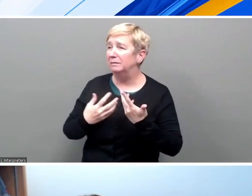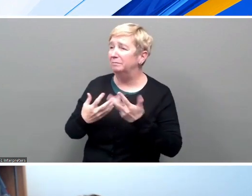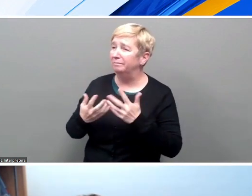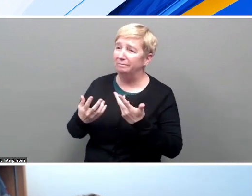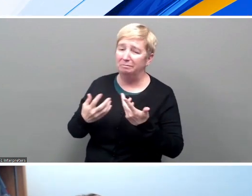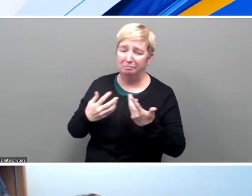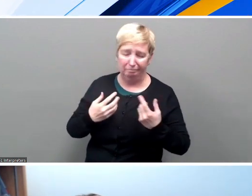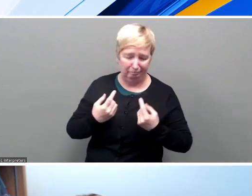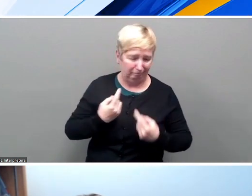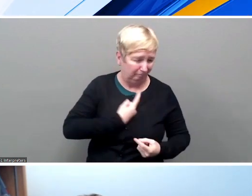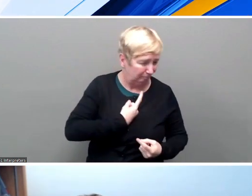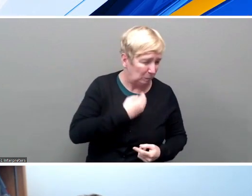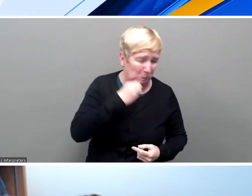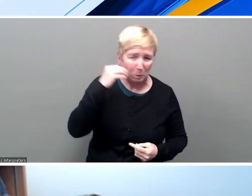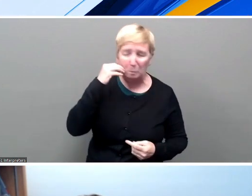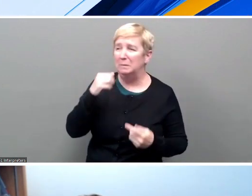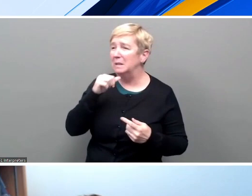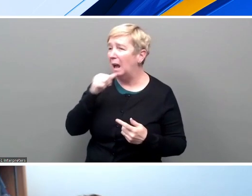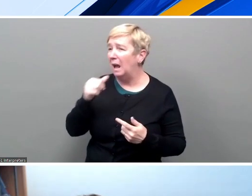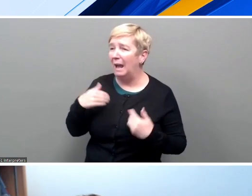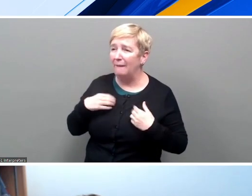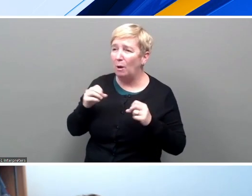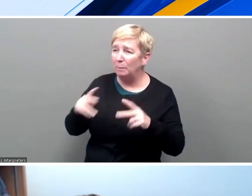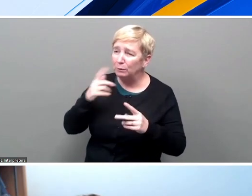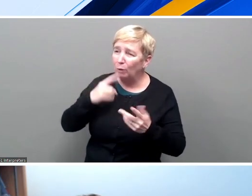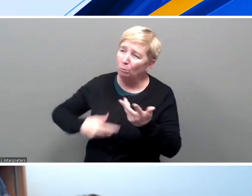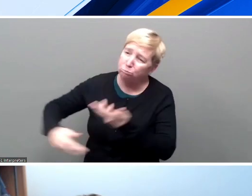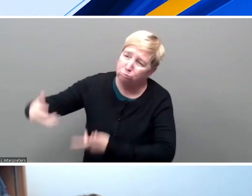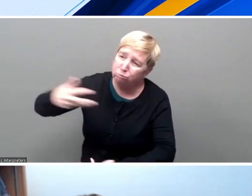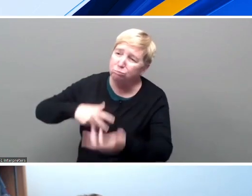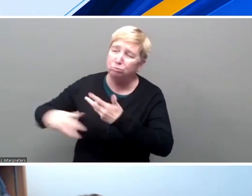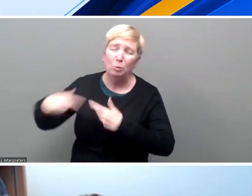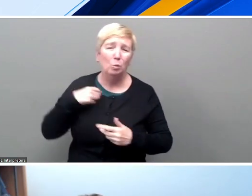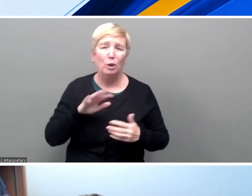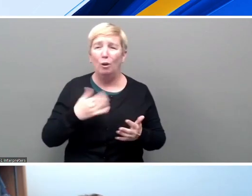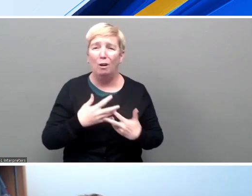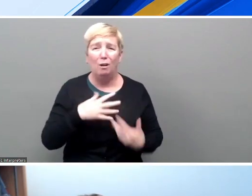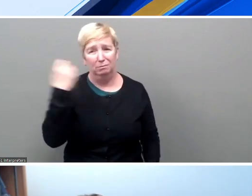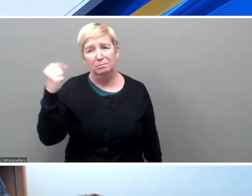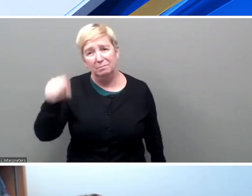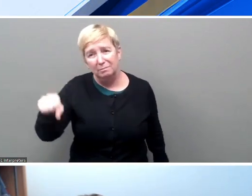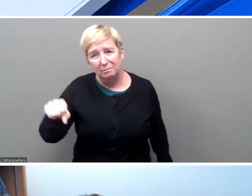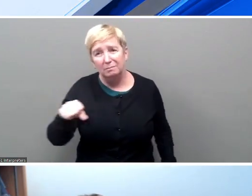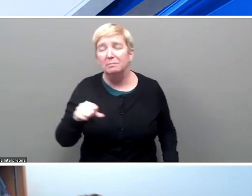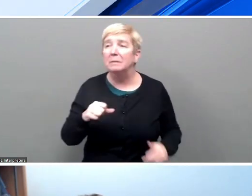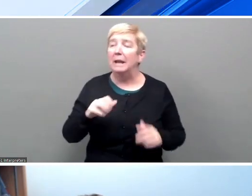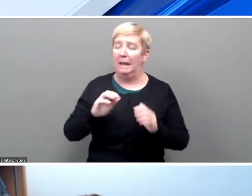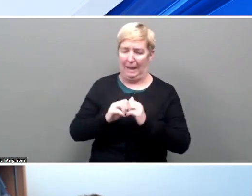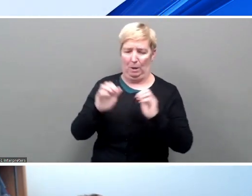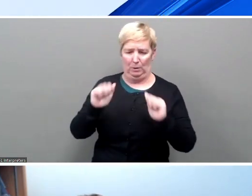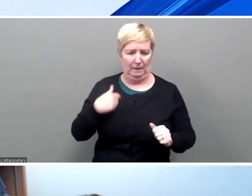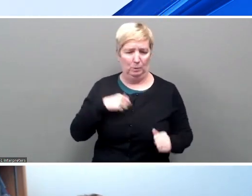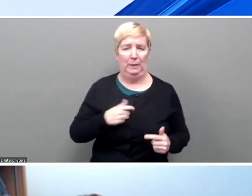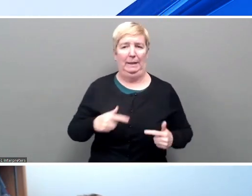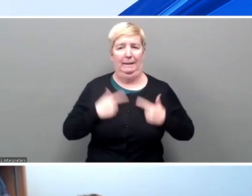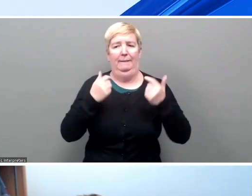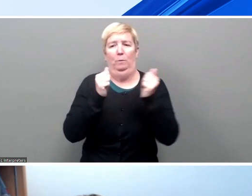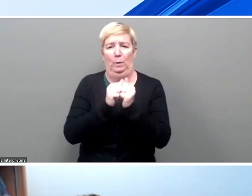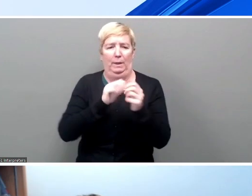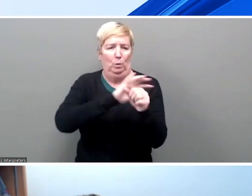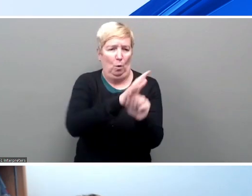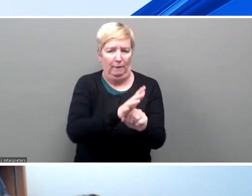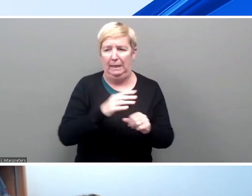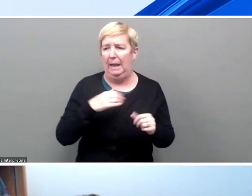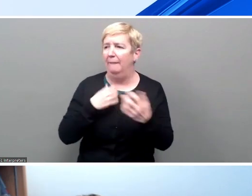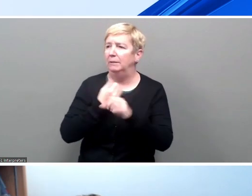but yeah, like think about how we can still live with COVID and having a safe holiday, making sure if you can